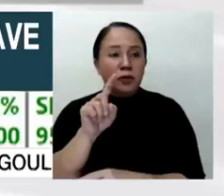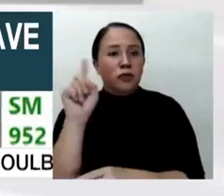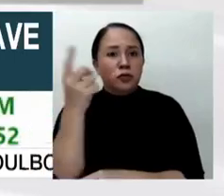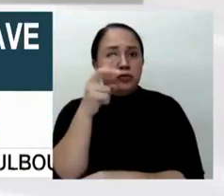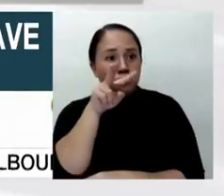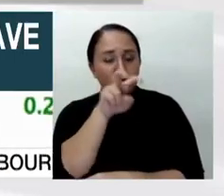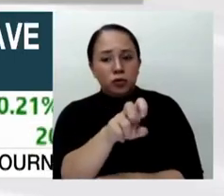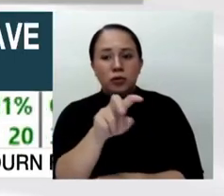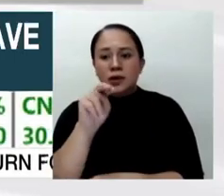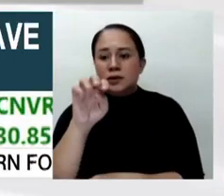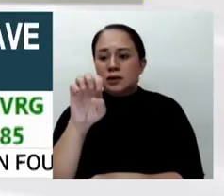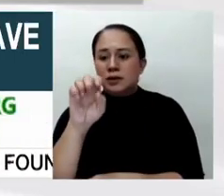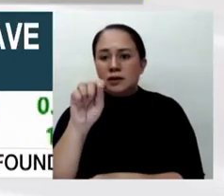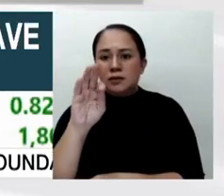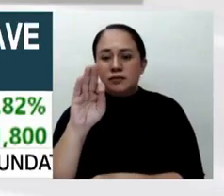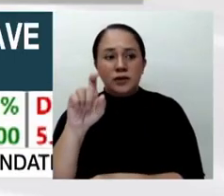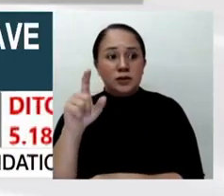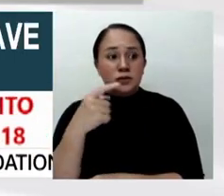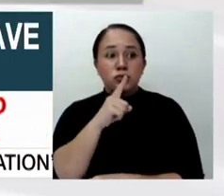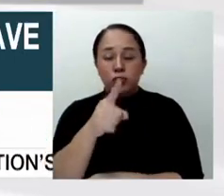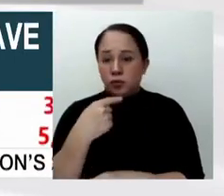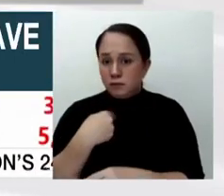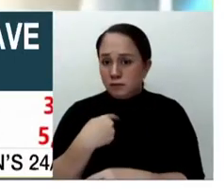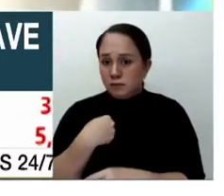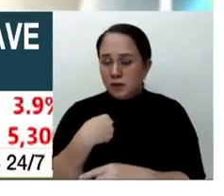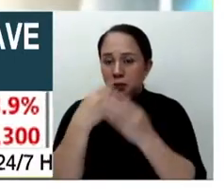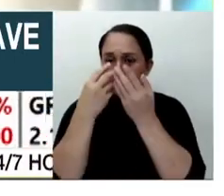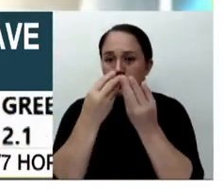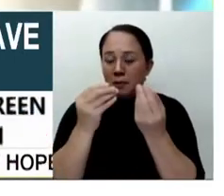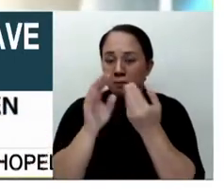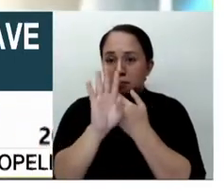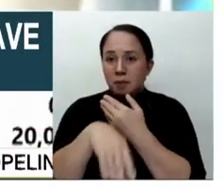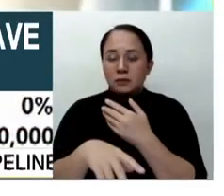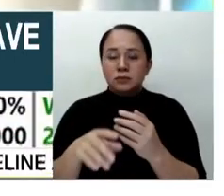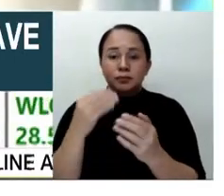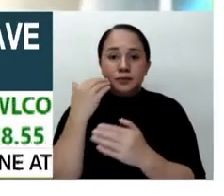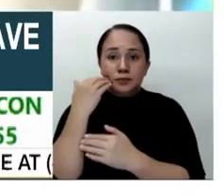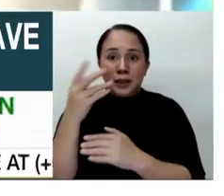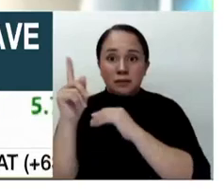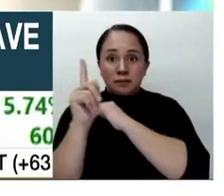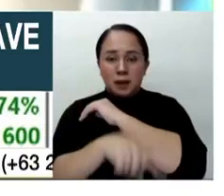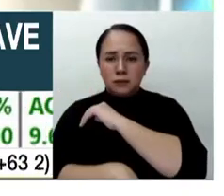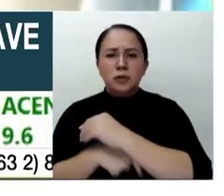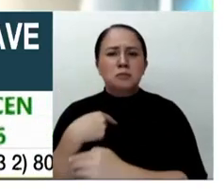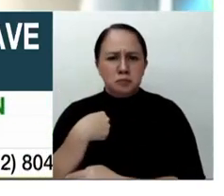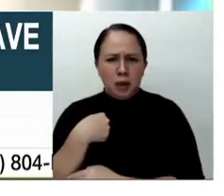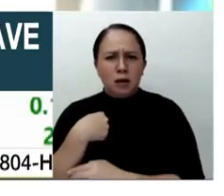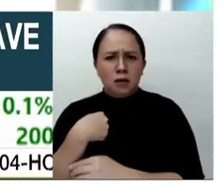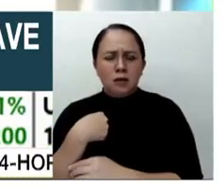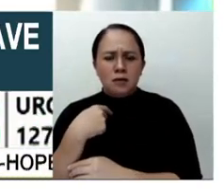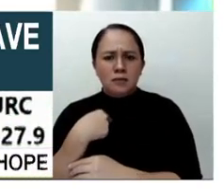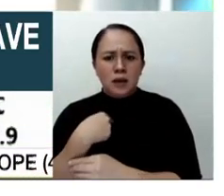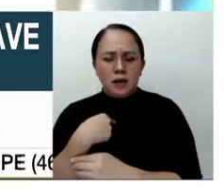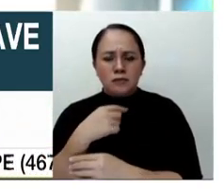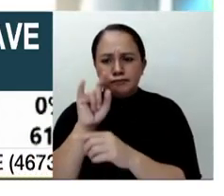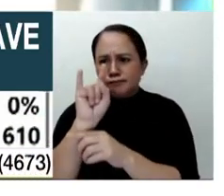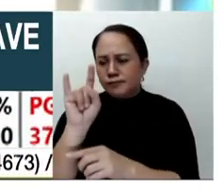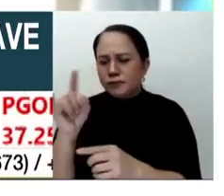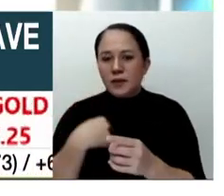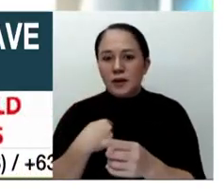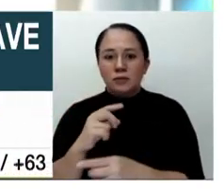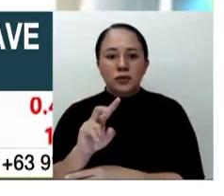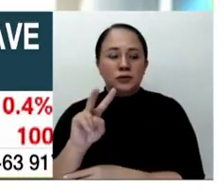when I was CPNP, I was advocating that the restoration of death penalty, even in my first term or even second term.